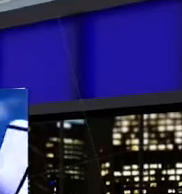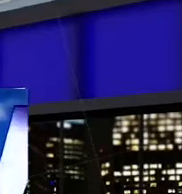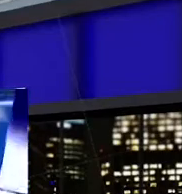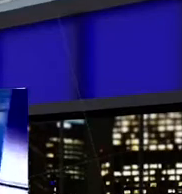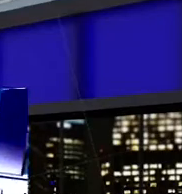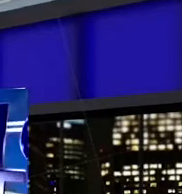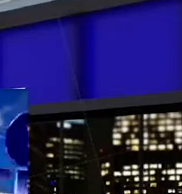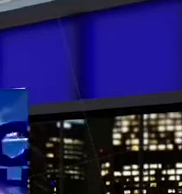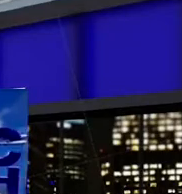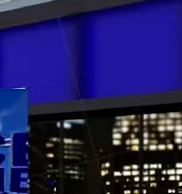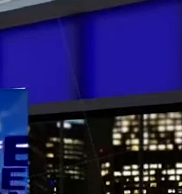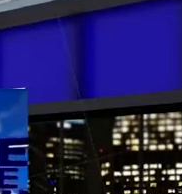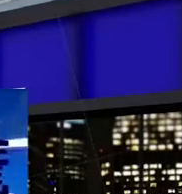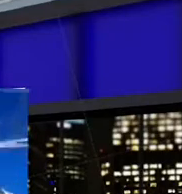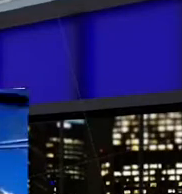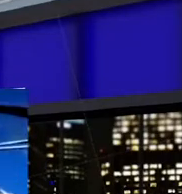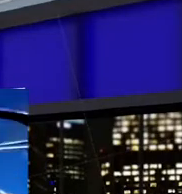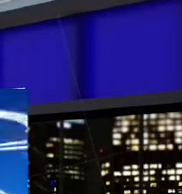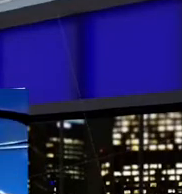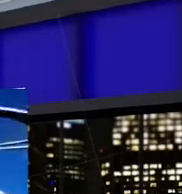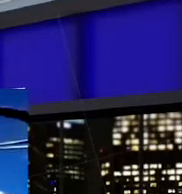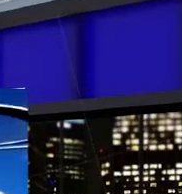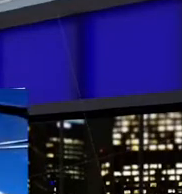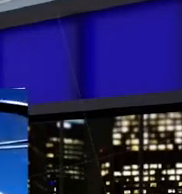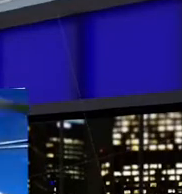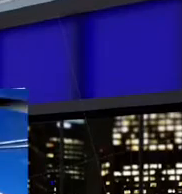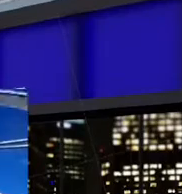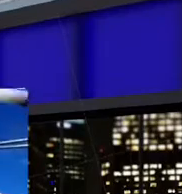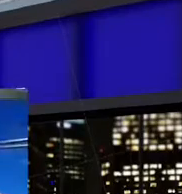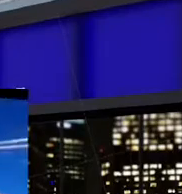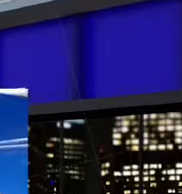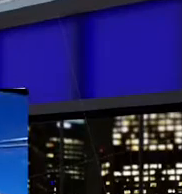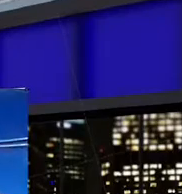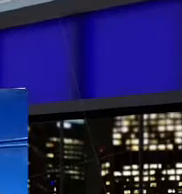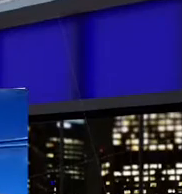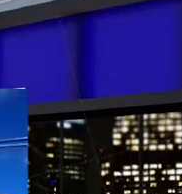wo na wo wasi mbuse bia ana adwinkire bia wo di aba. Na yedi